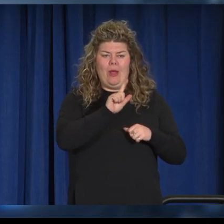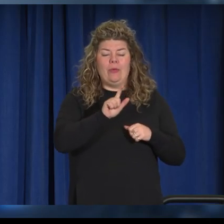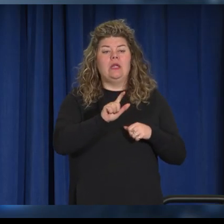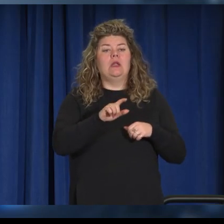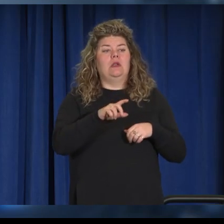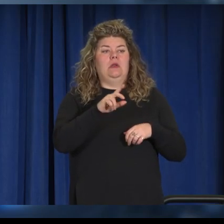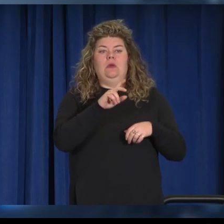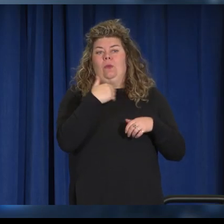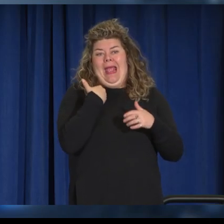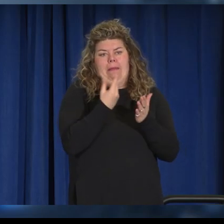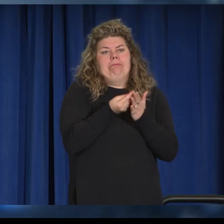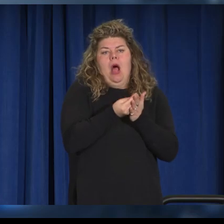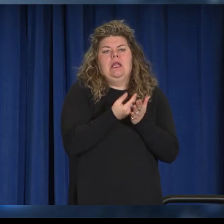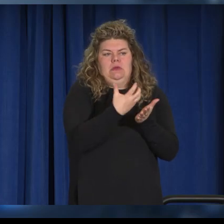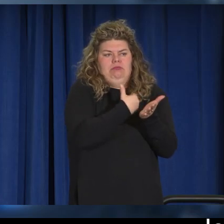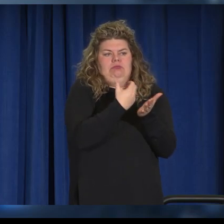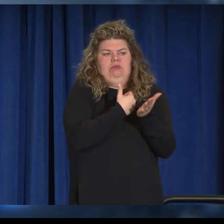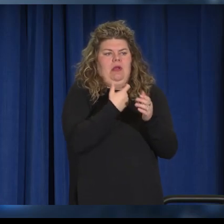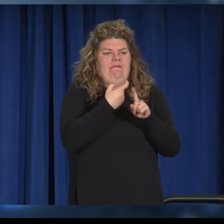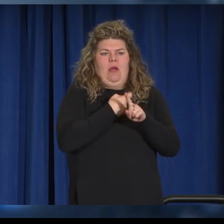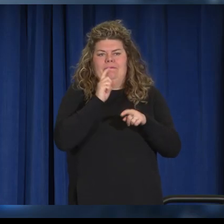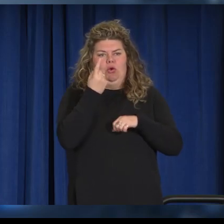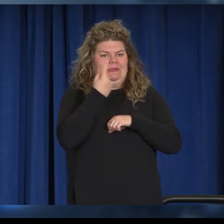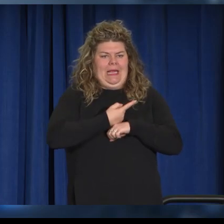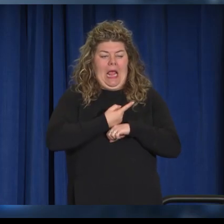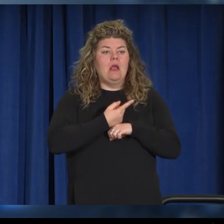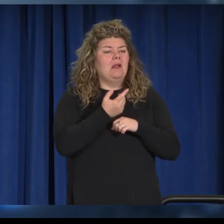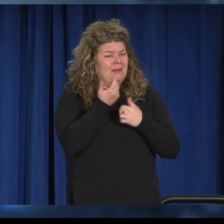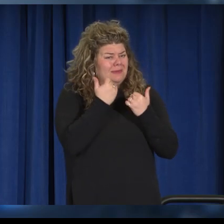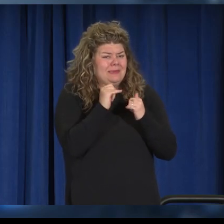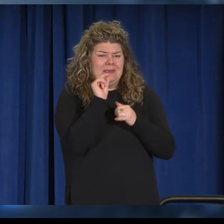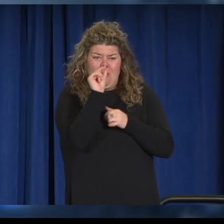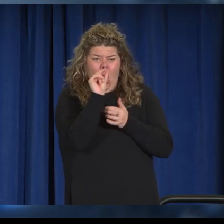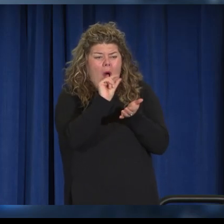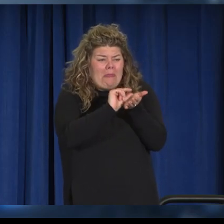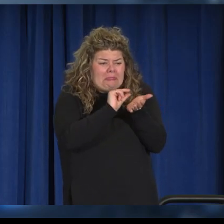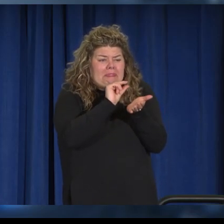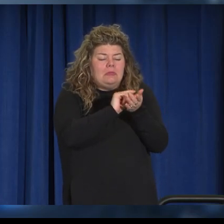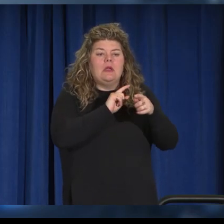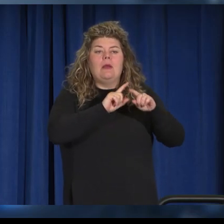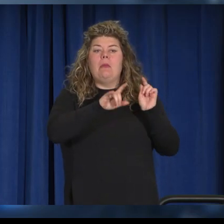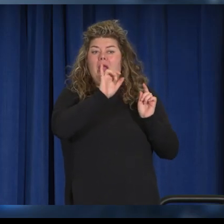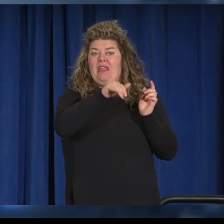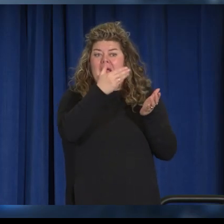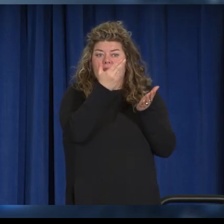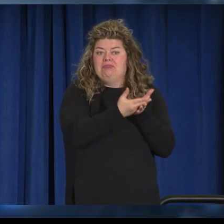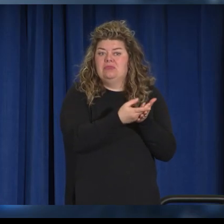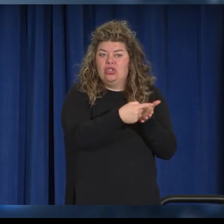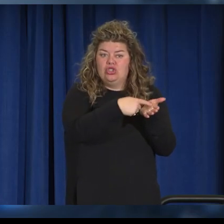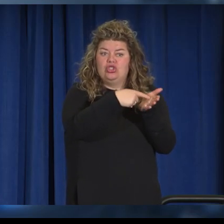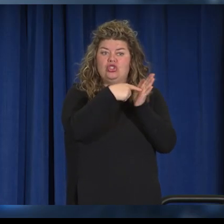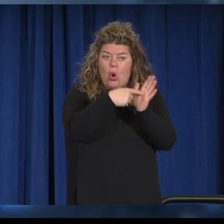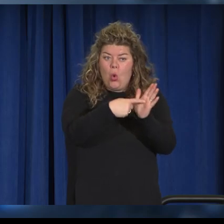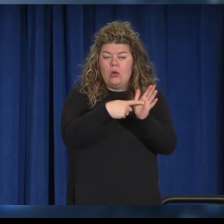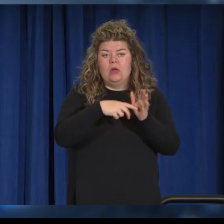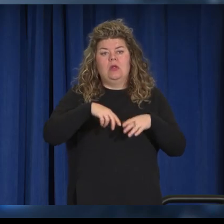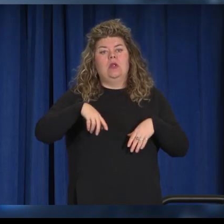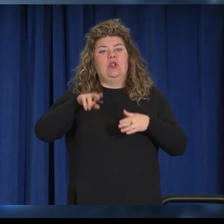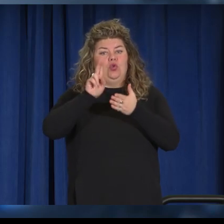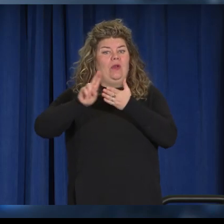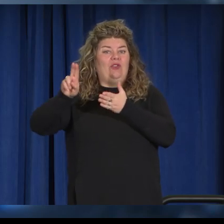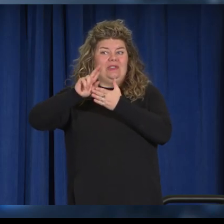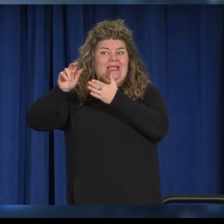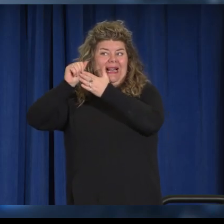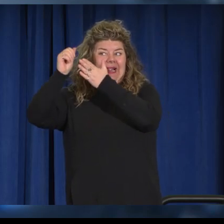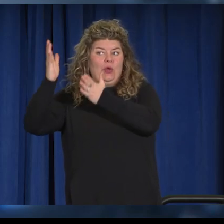one. And even though it was small amounts of revenue, what that showed is for our university leaders that there